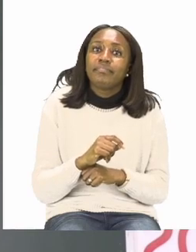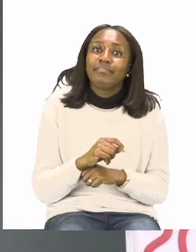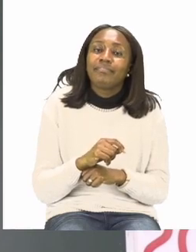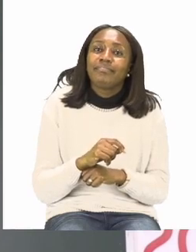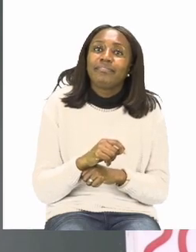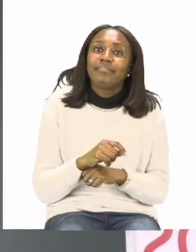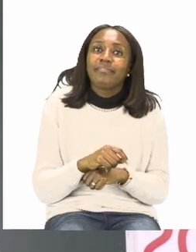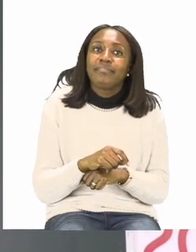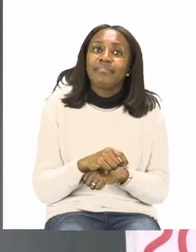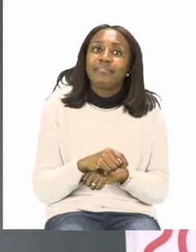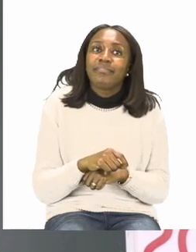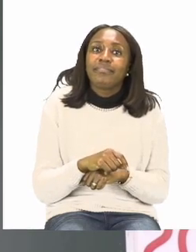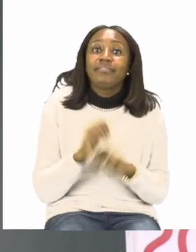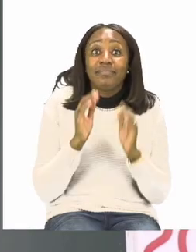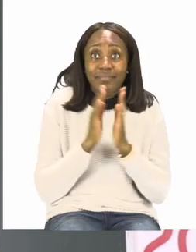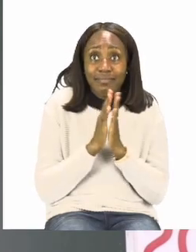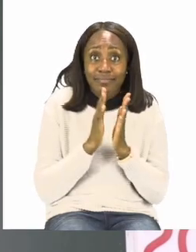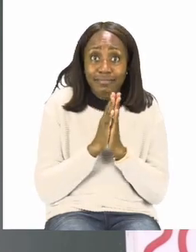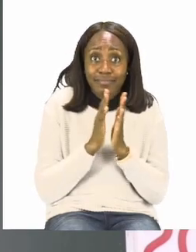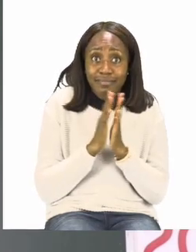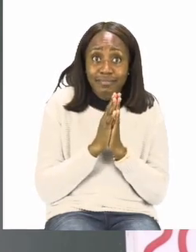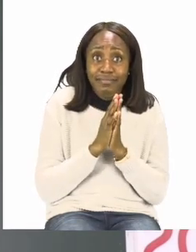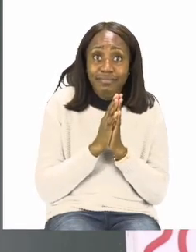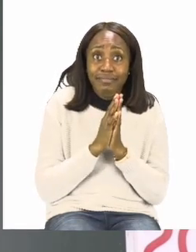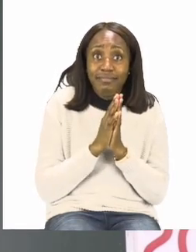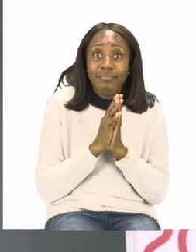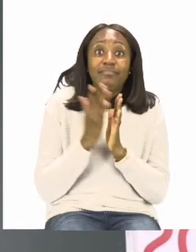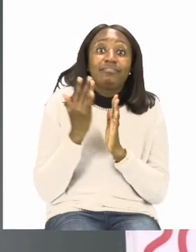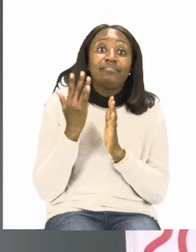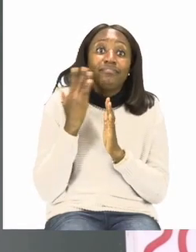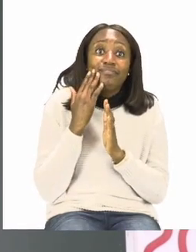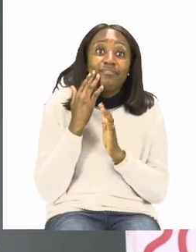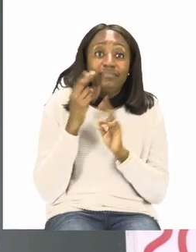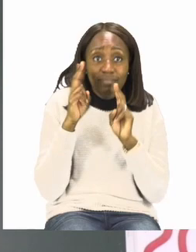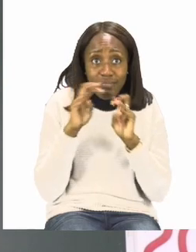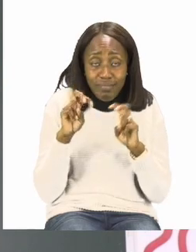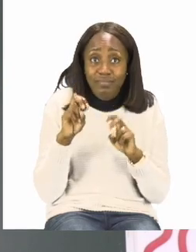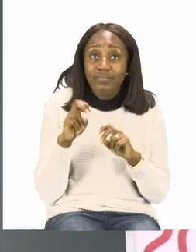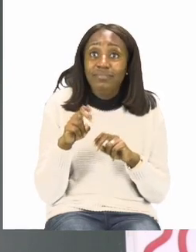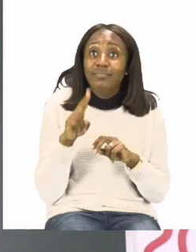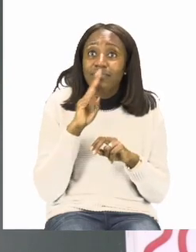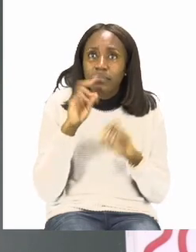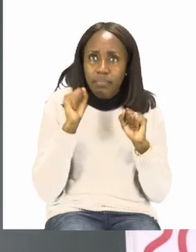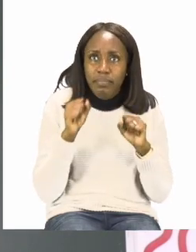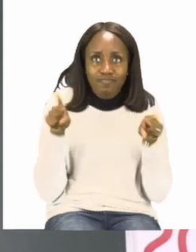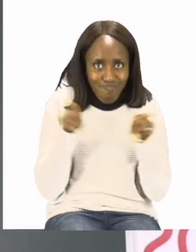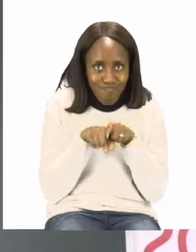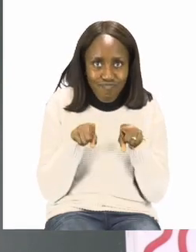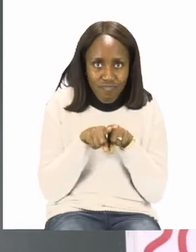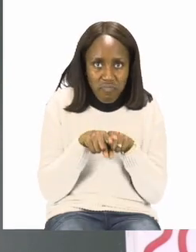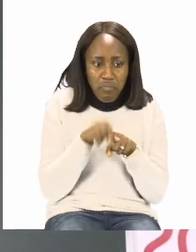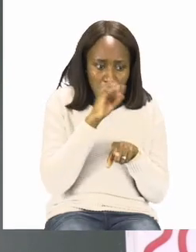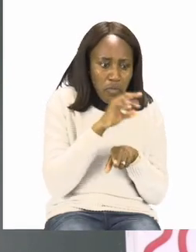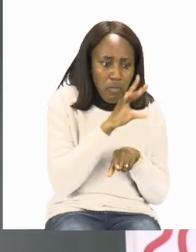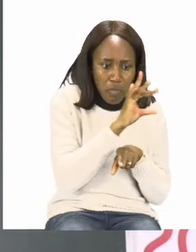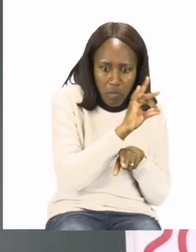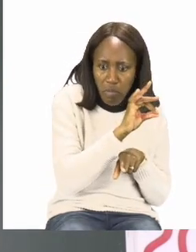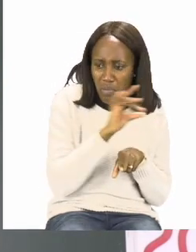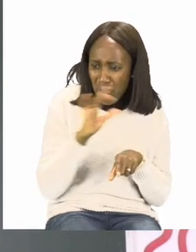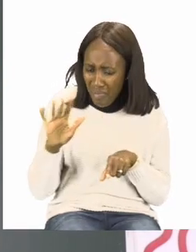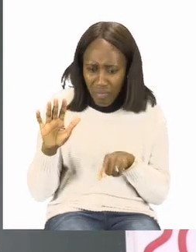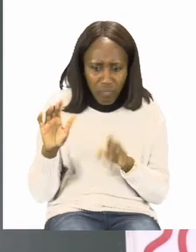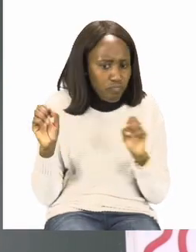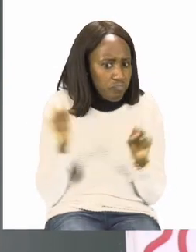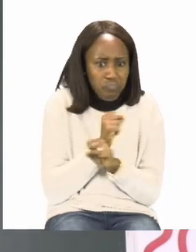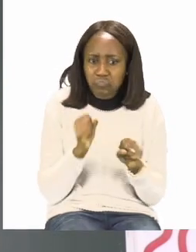7. Make sure that when you are looking for your answers, they need to match. If we had 8 or 5 in this one, then